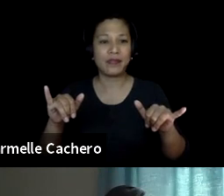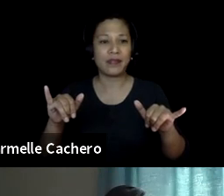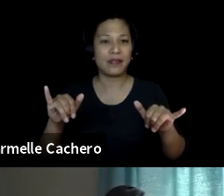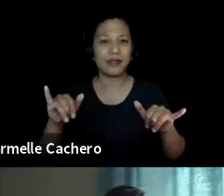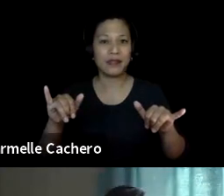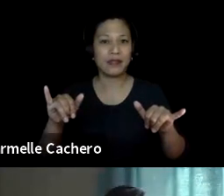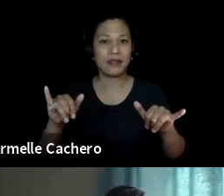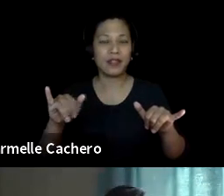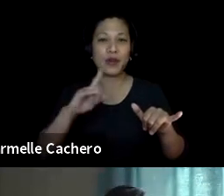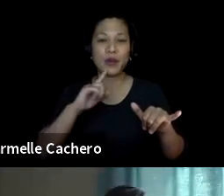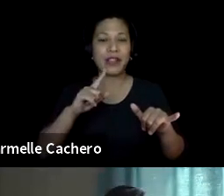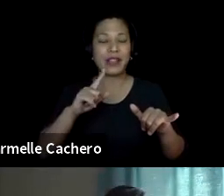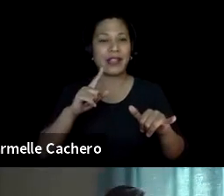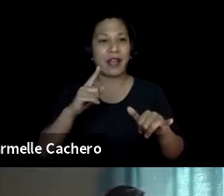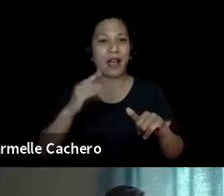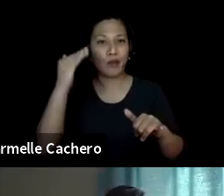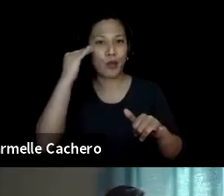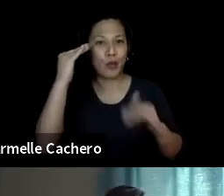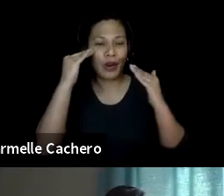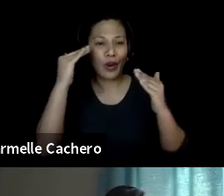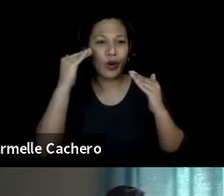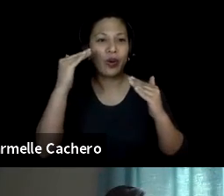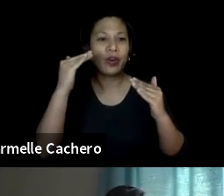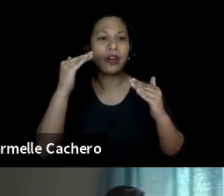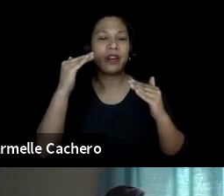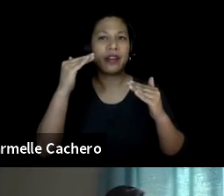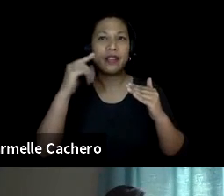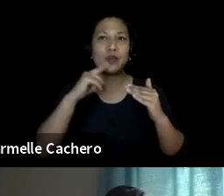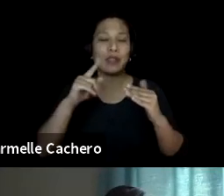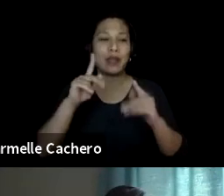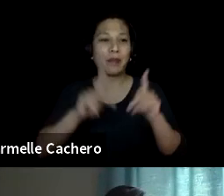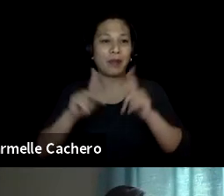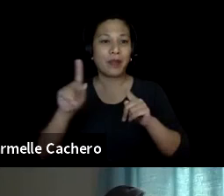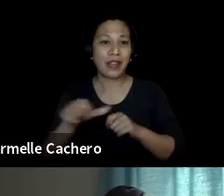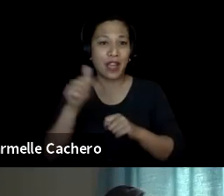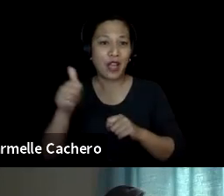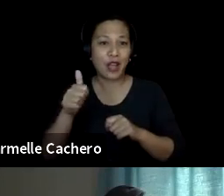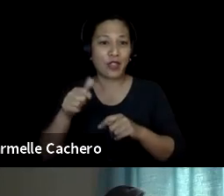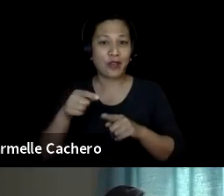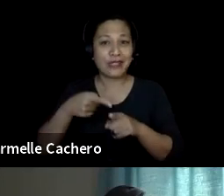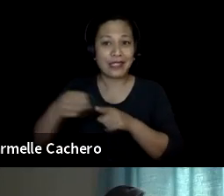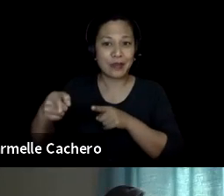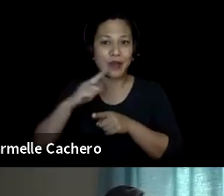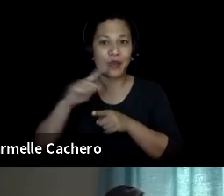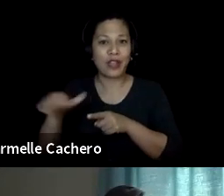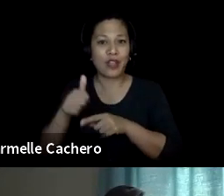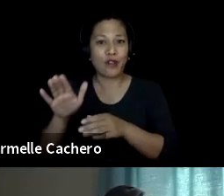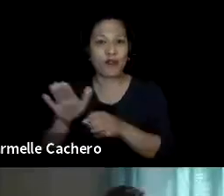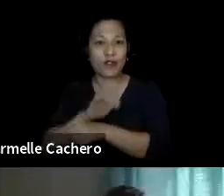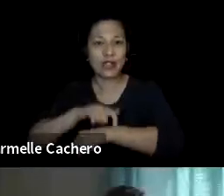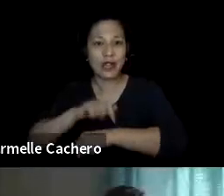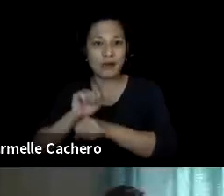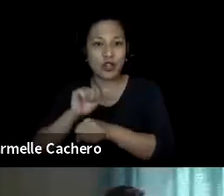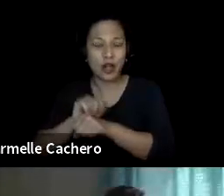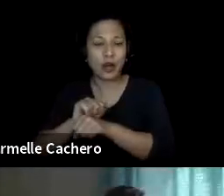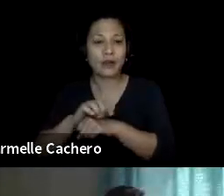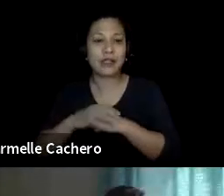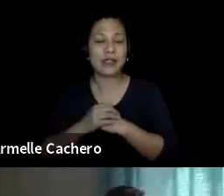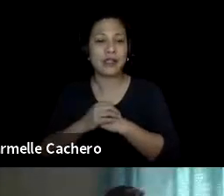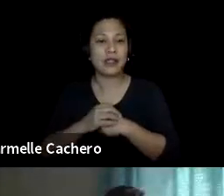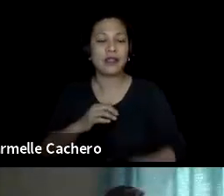I am very cognizant of the fact that there are a lot of people in other disciplines who do other things for their full-time jobs who are